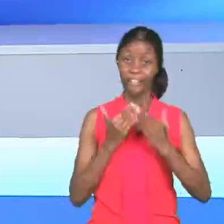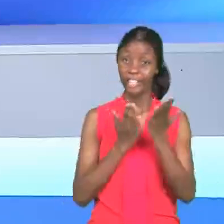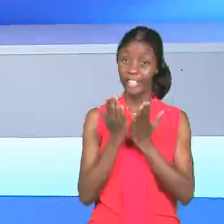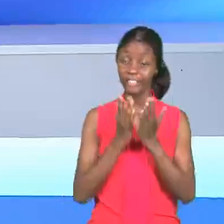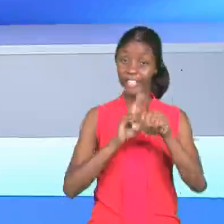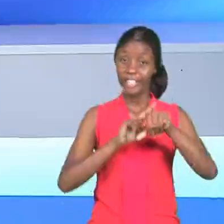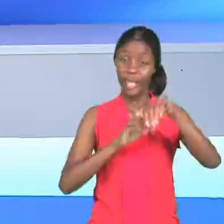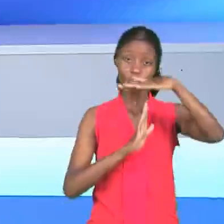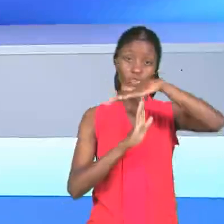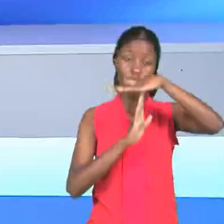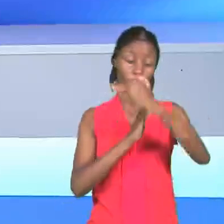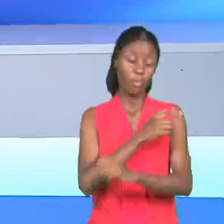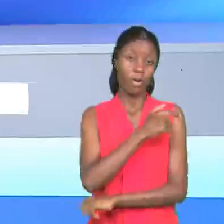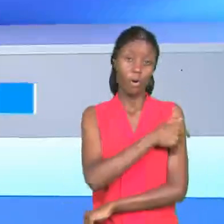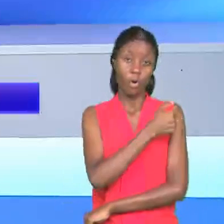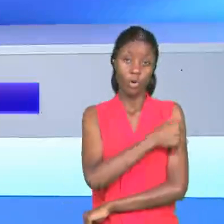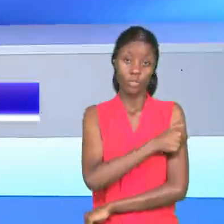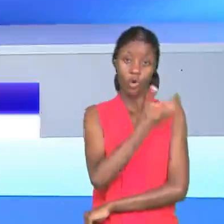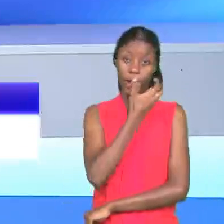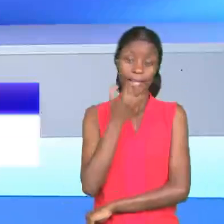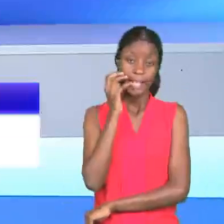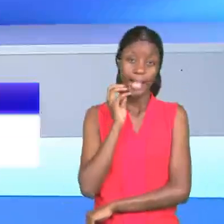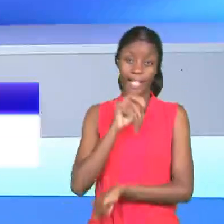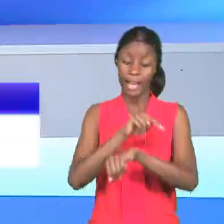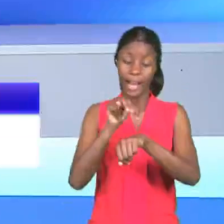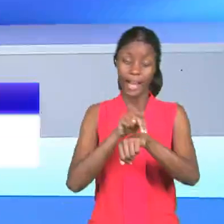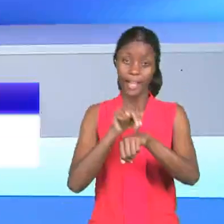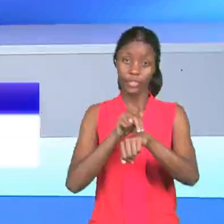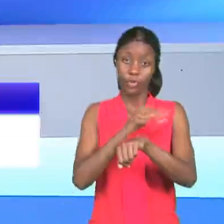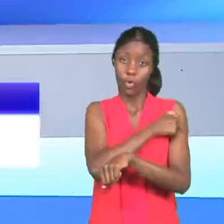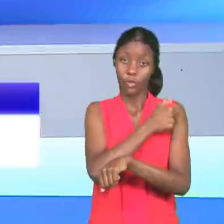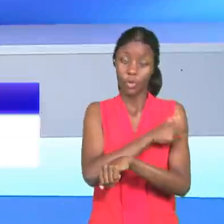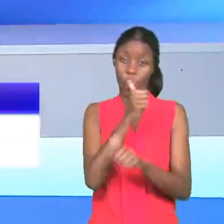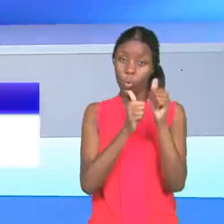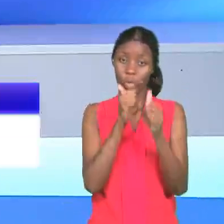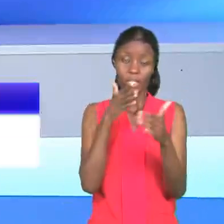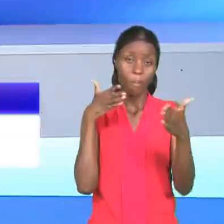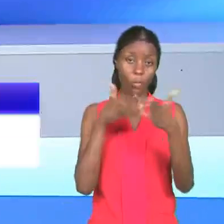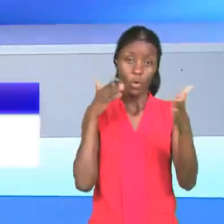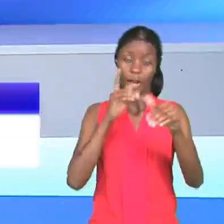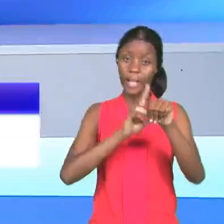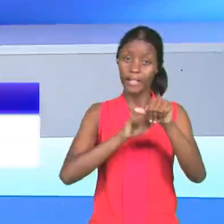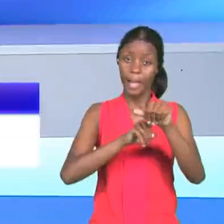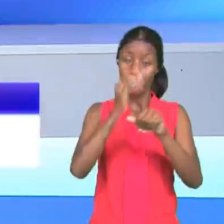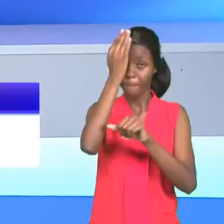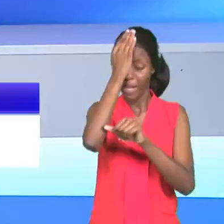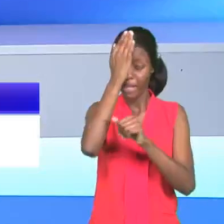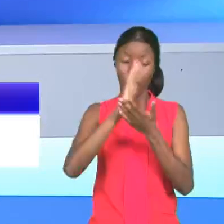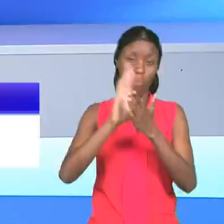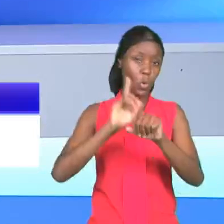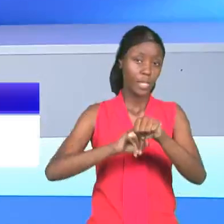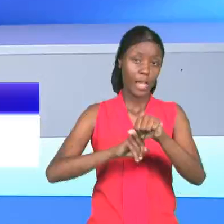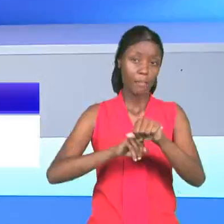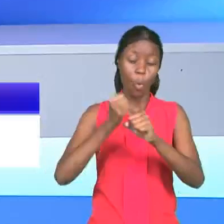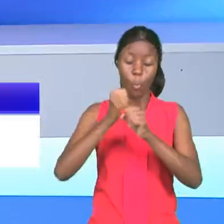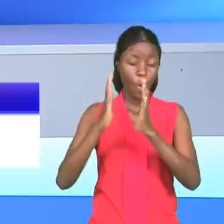top referral hospital in the region, Kenyatta National Hospital, were interrupted for the better part of Monday as workers downed their tools